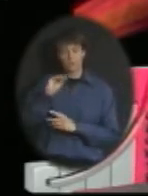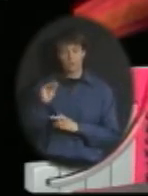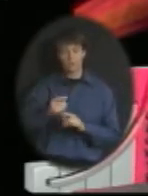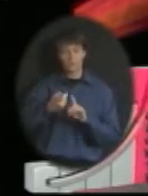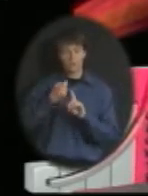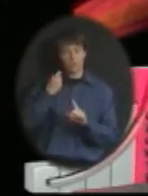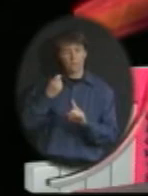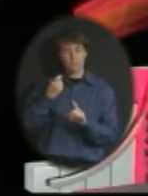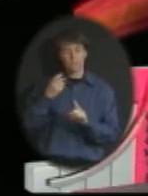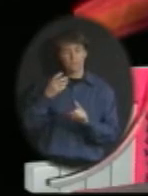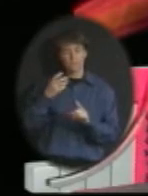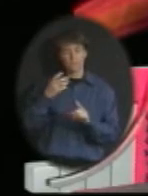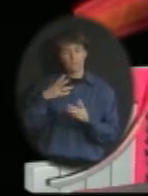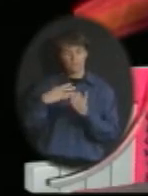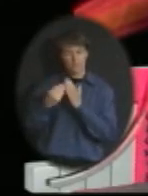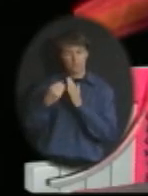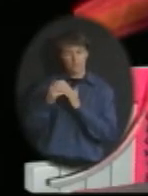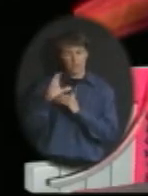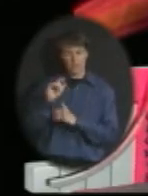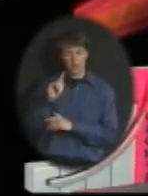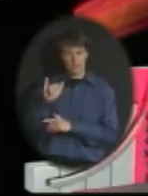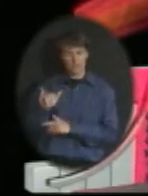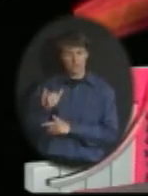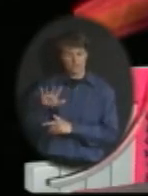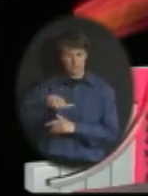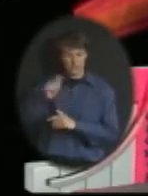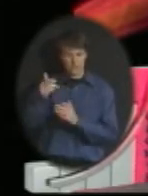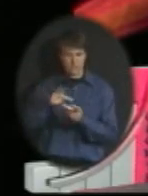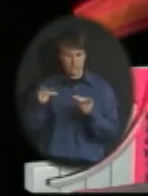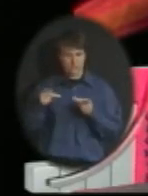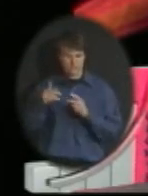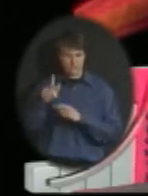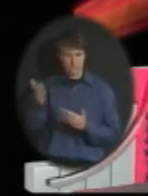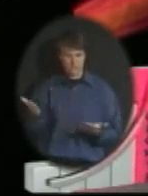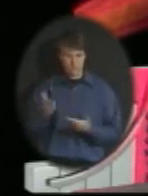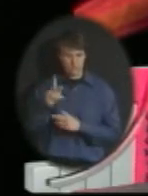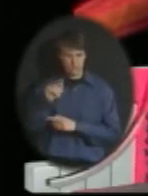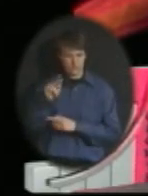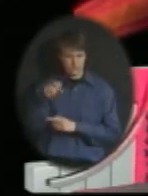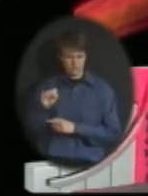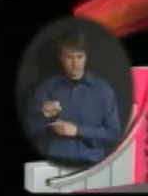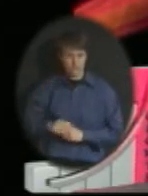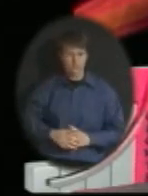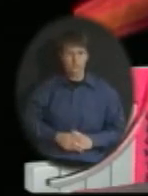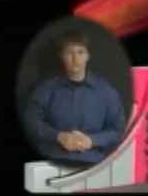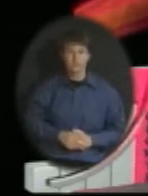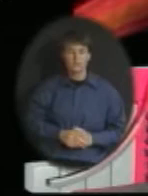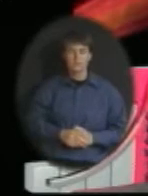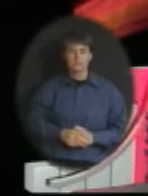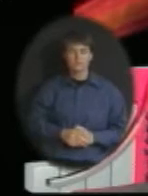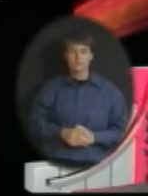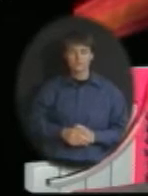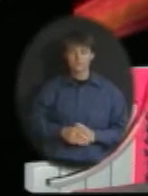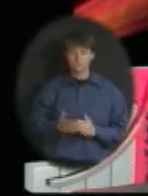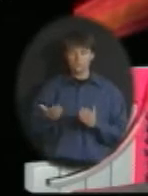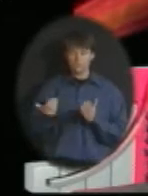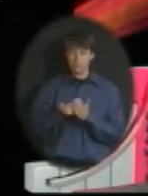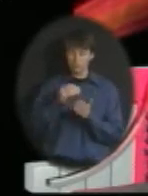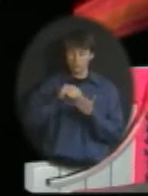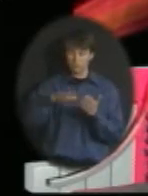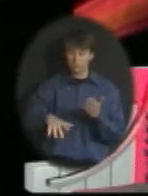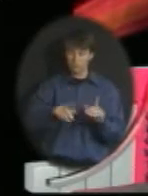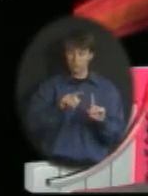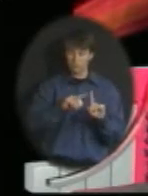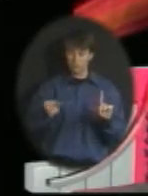from outside our county, other places in Kansas. This past year, new coming students in grades 1 through 12